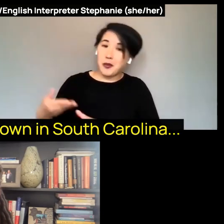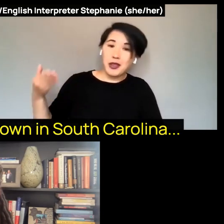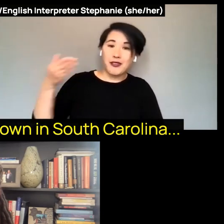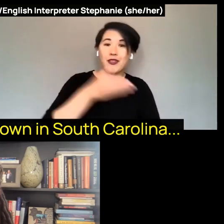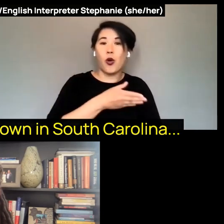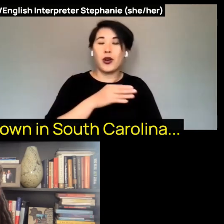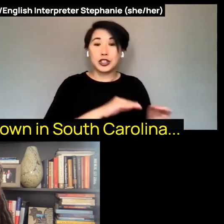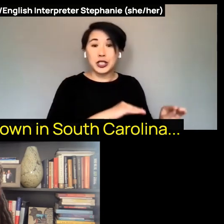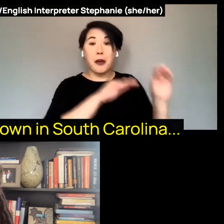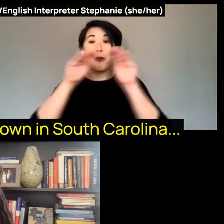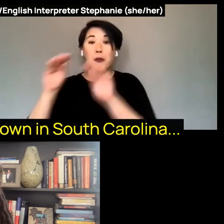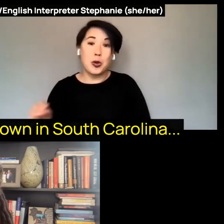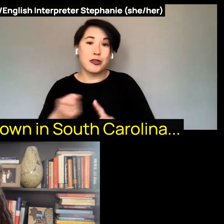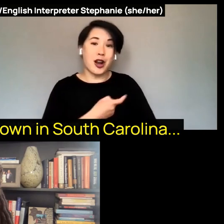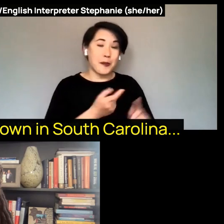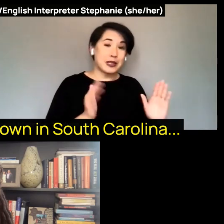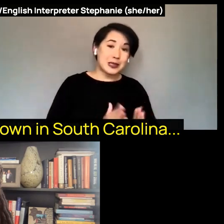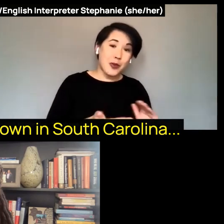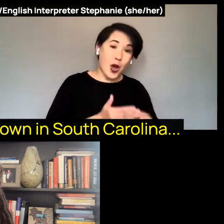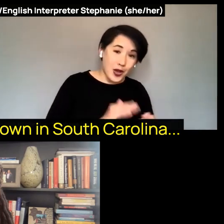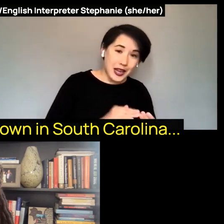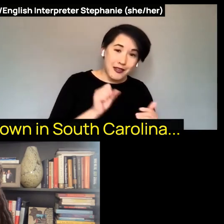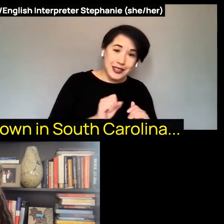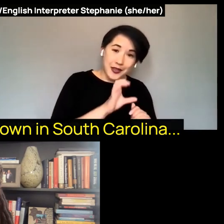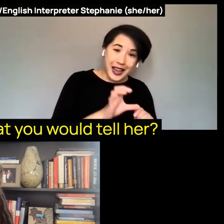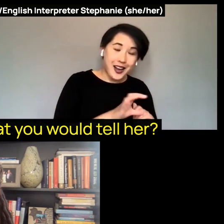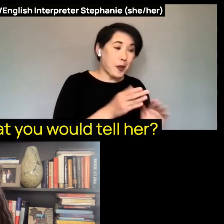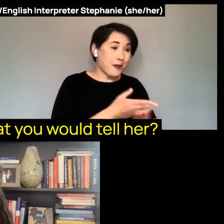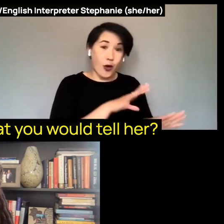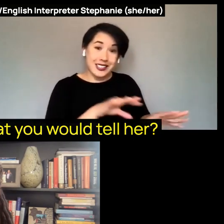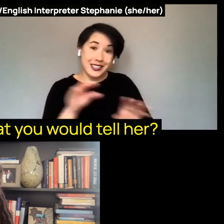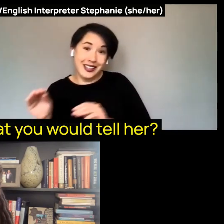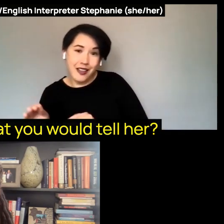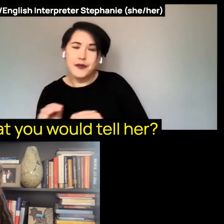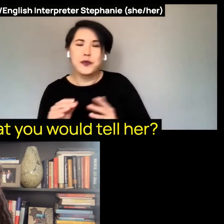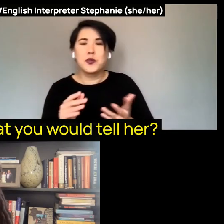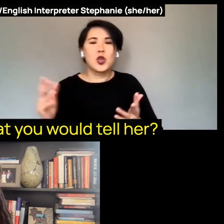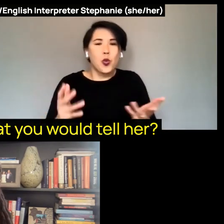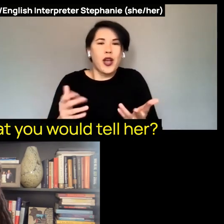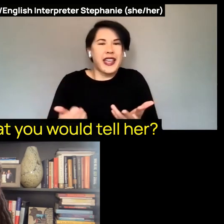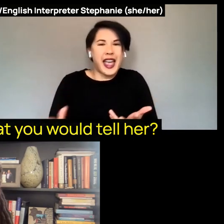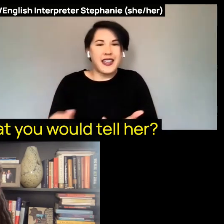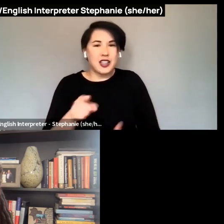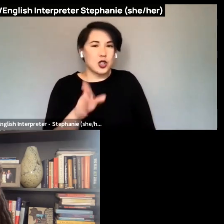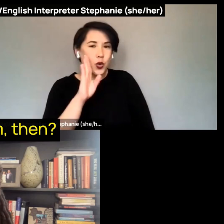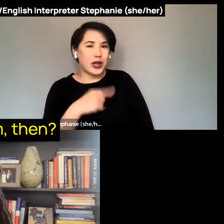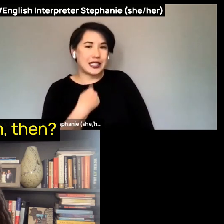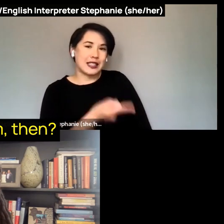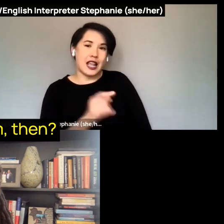moved from this small town in South Carolina, is there anything that you would tell her